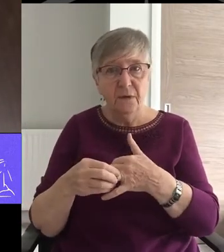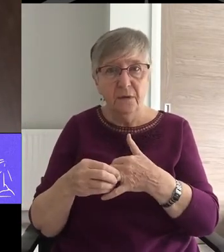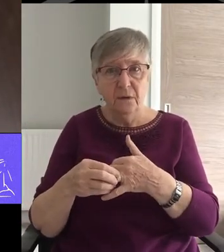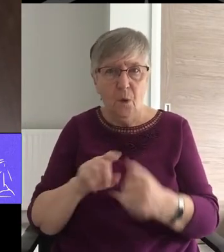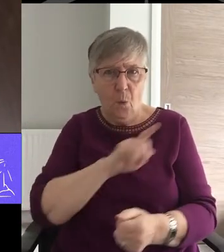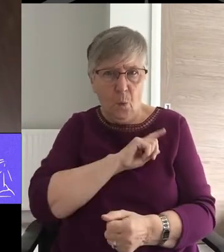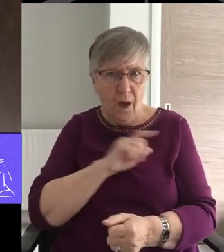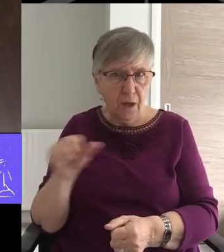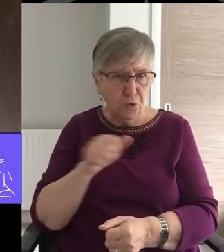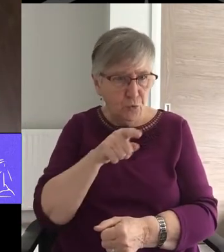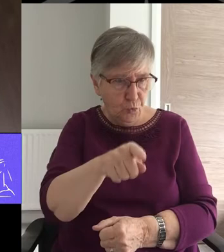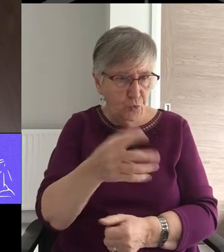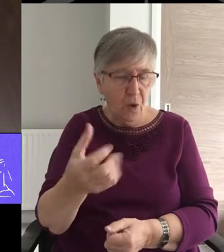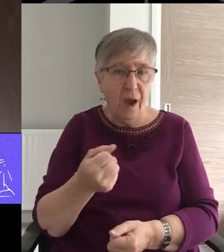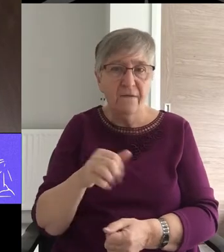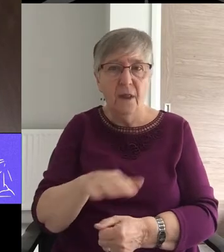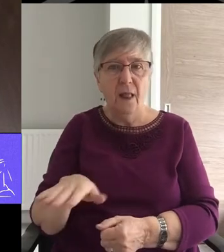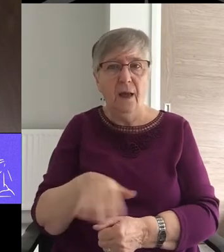Should you then possess the land?